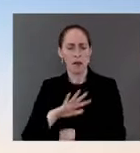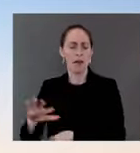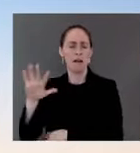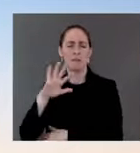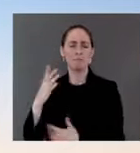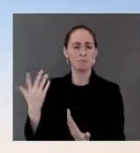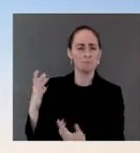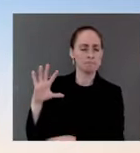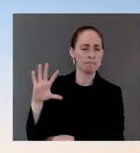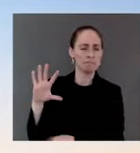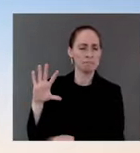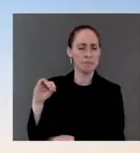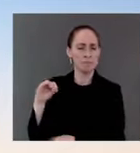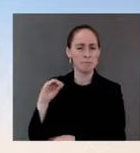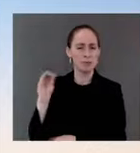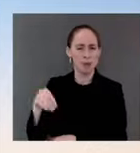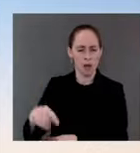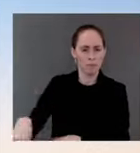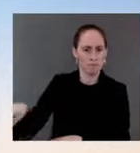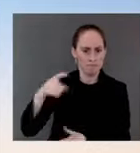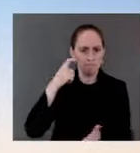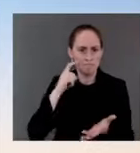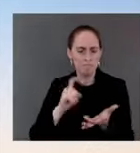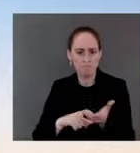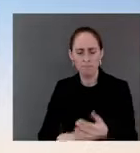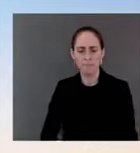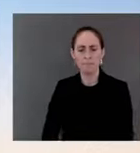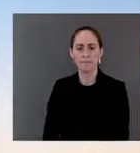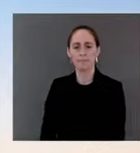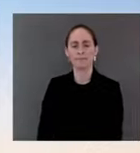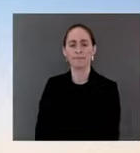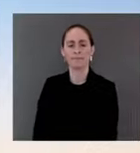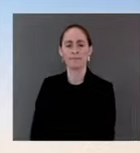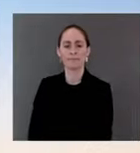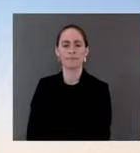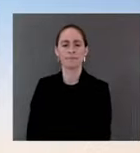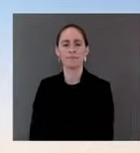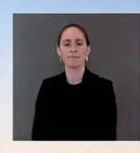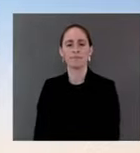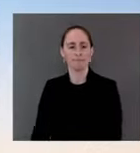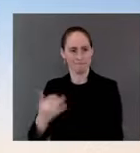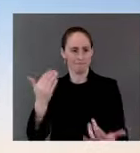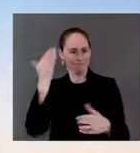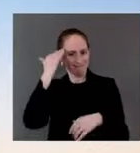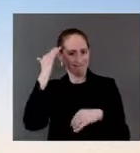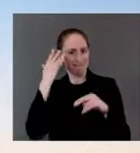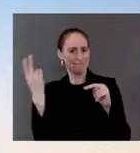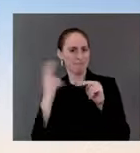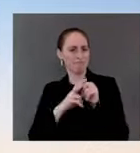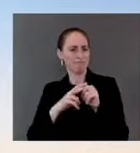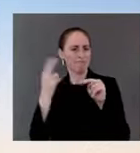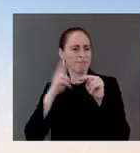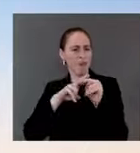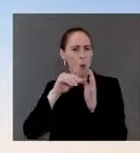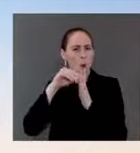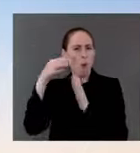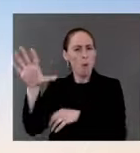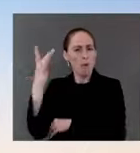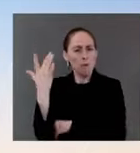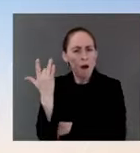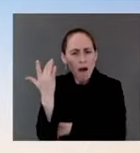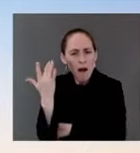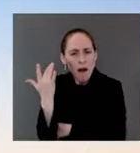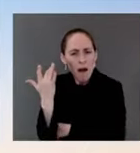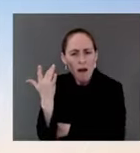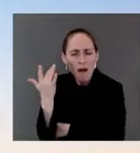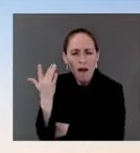inflation numbers, is attributed to the rising gas prices and the rising car prices. On gas prices,